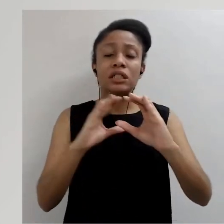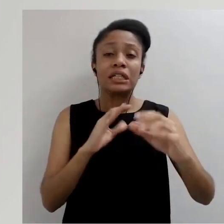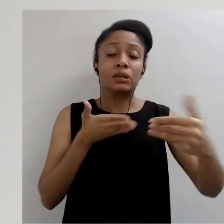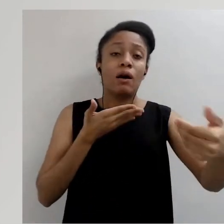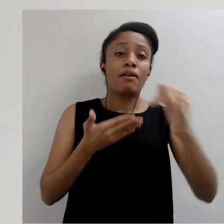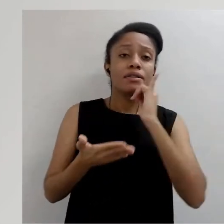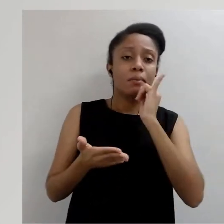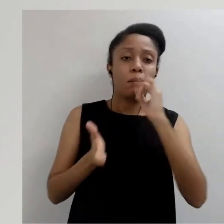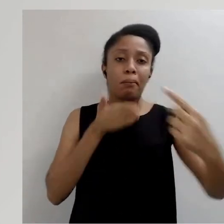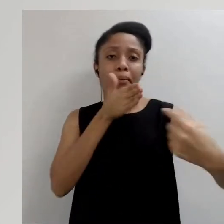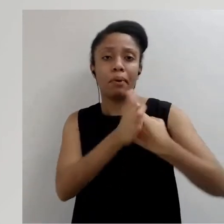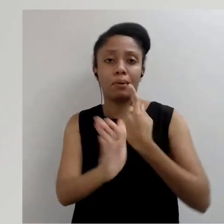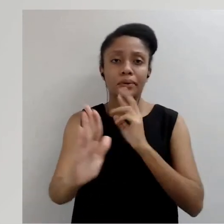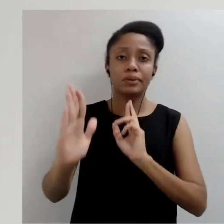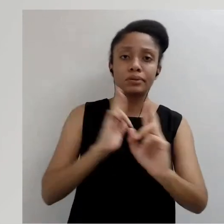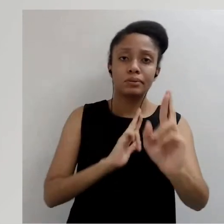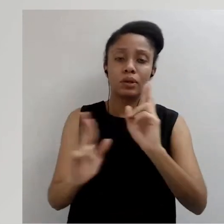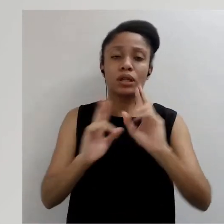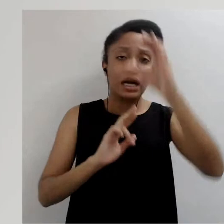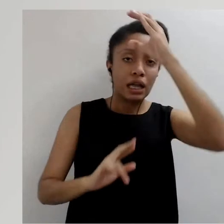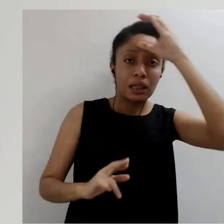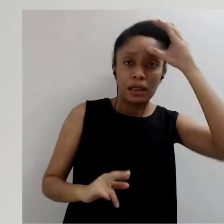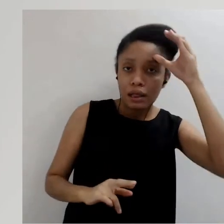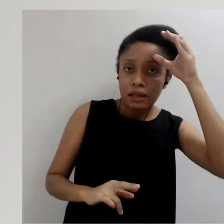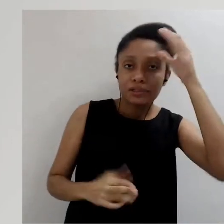a two-way interaction.